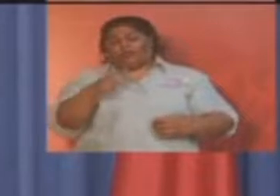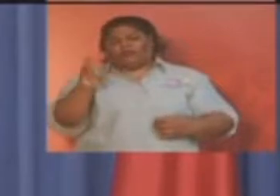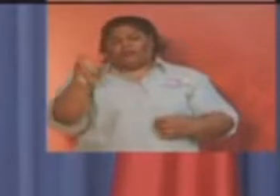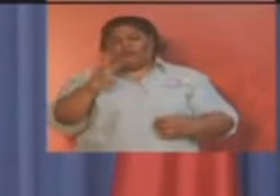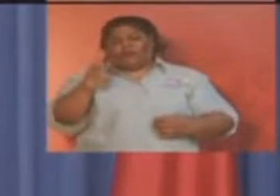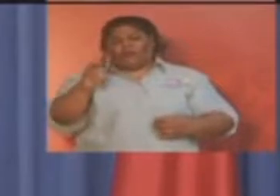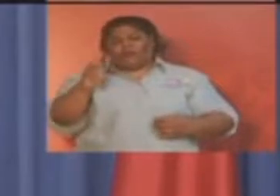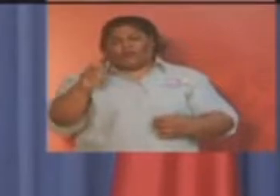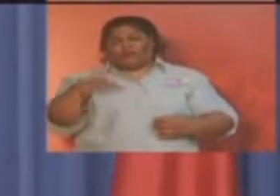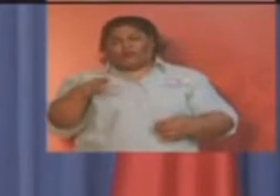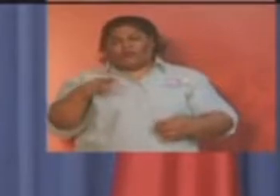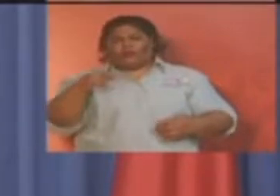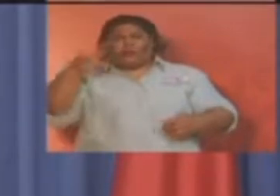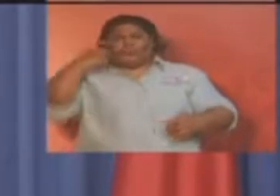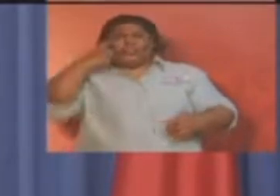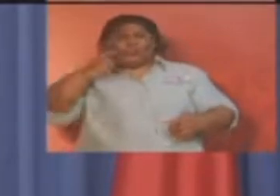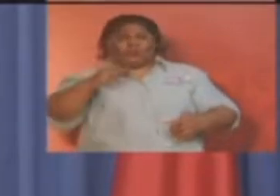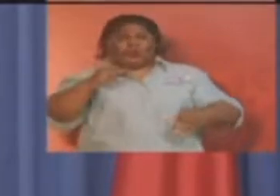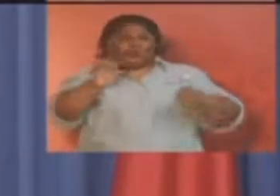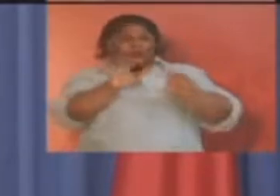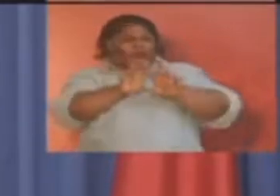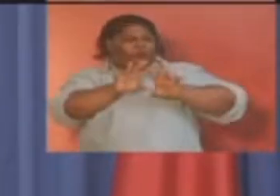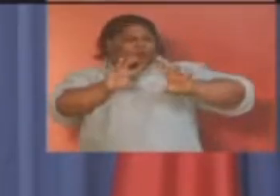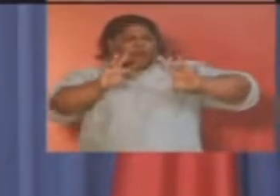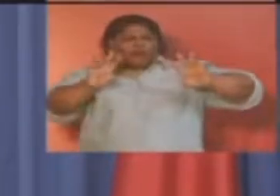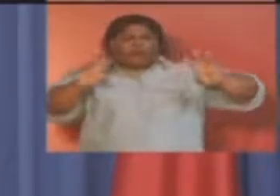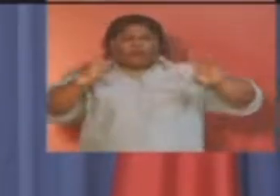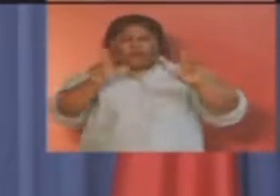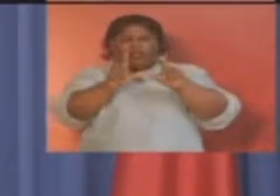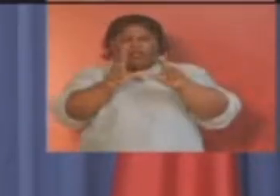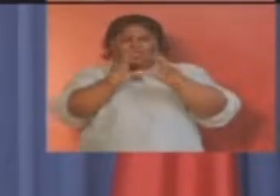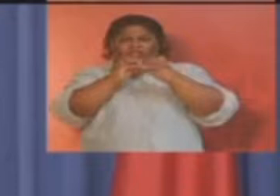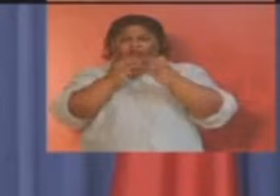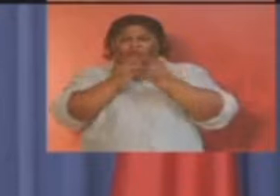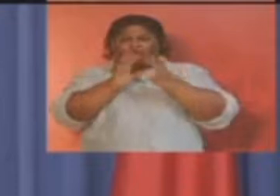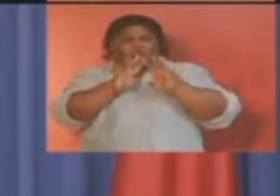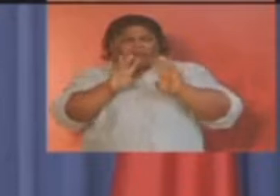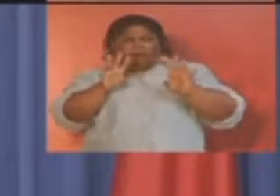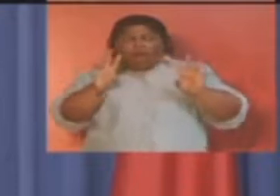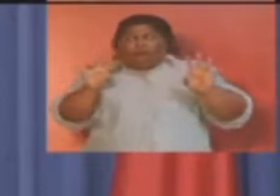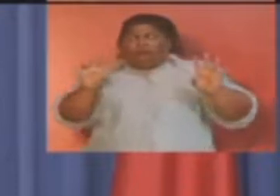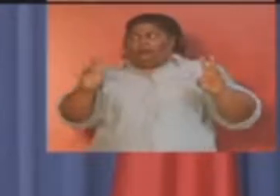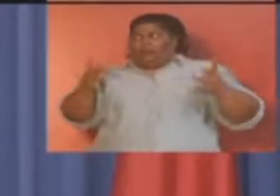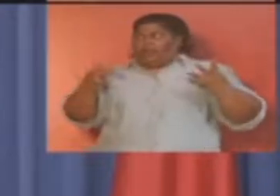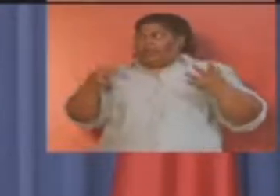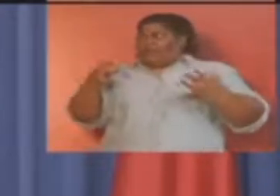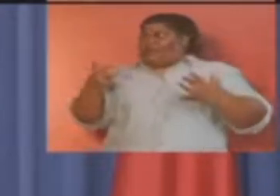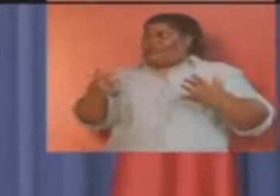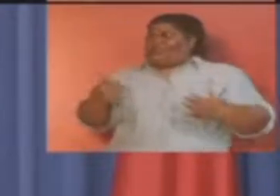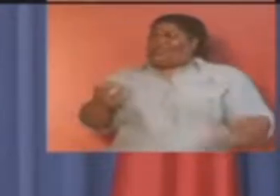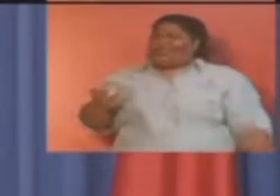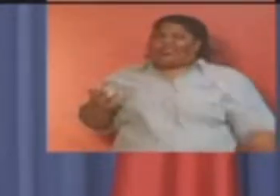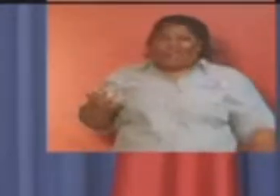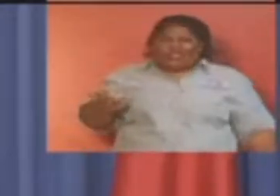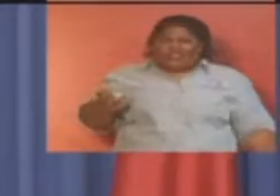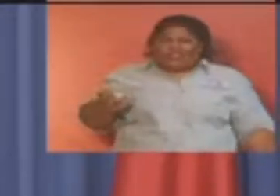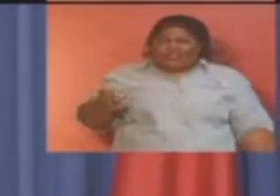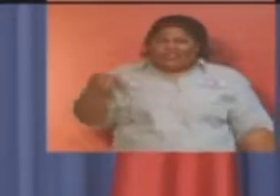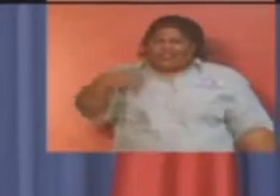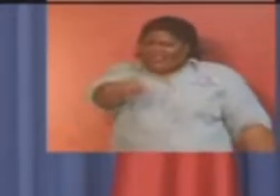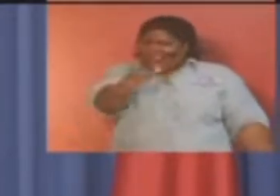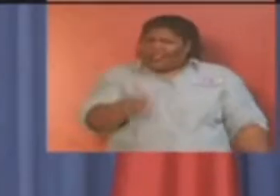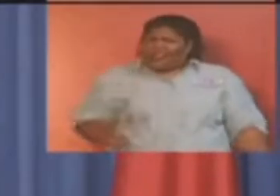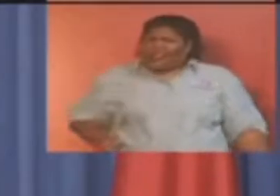see large crowds, that get me a little nervous, because there's just large crowds still